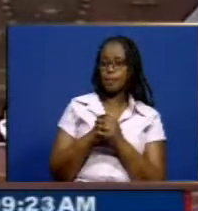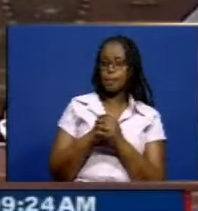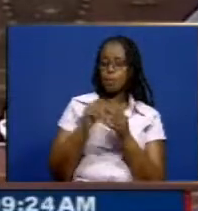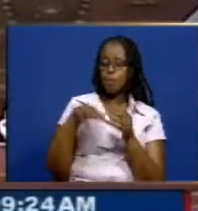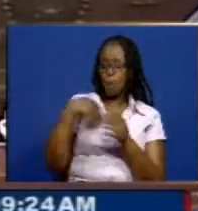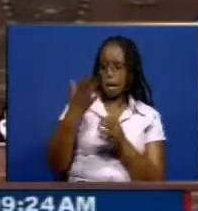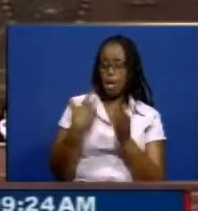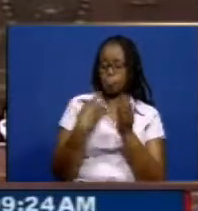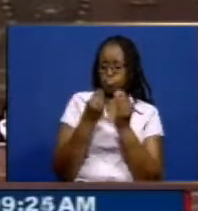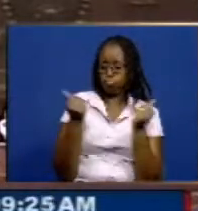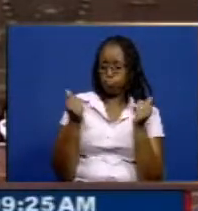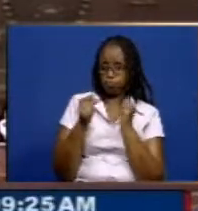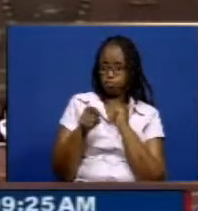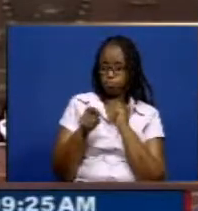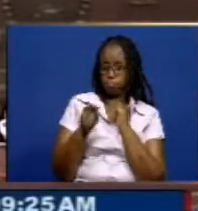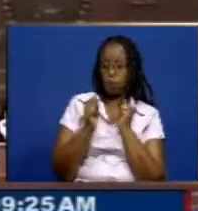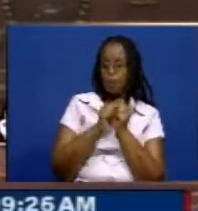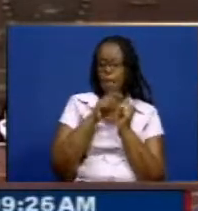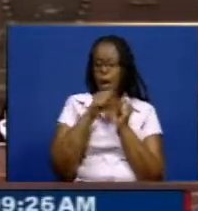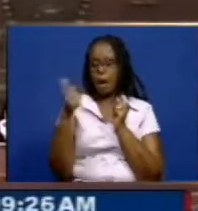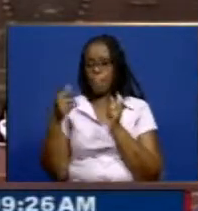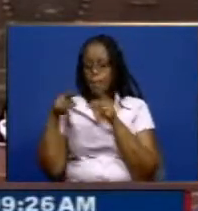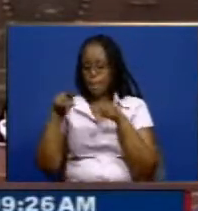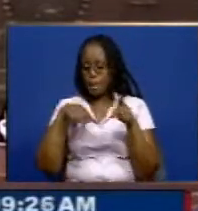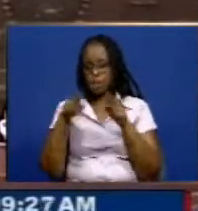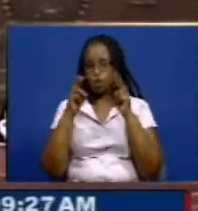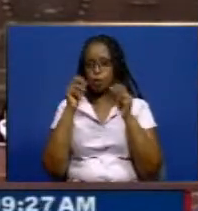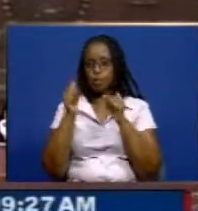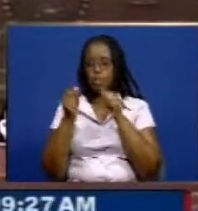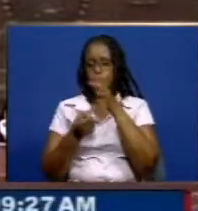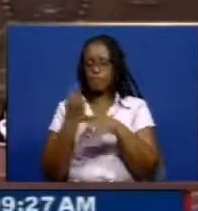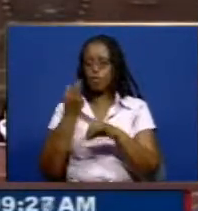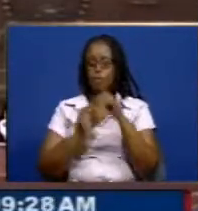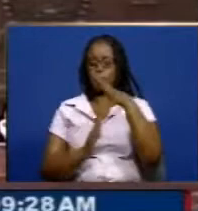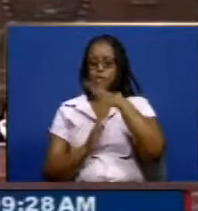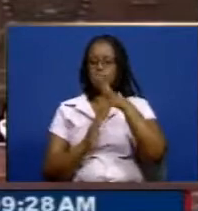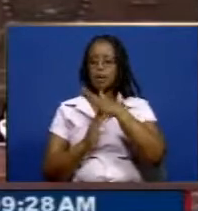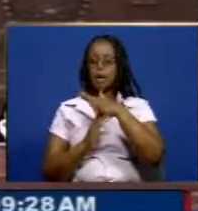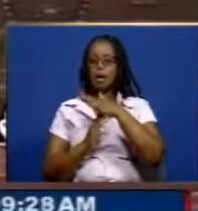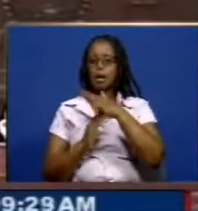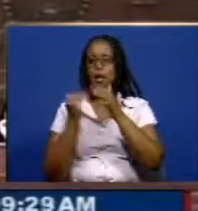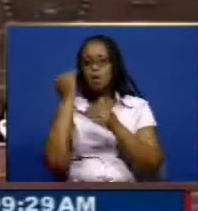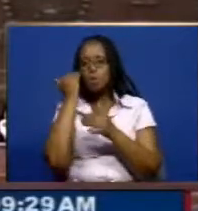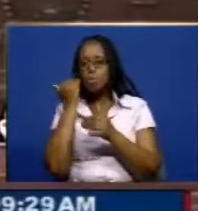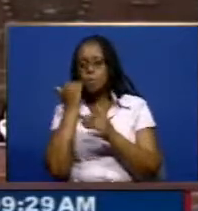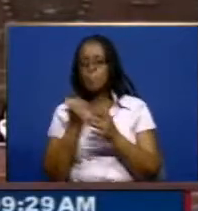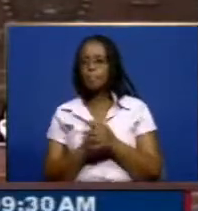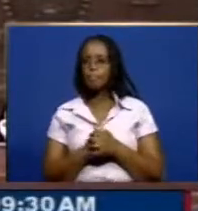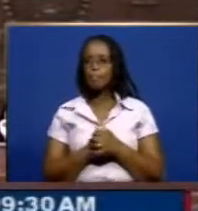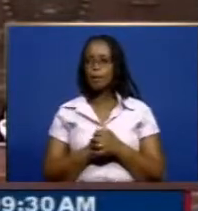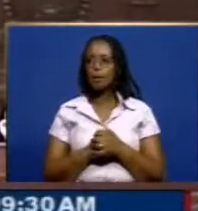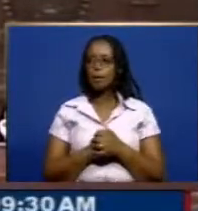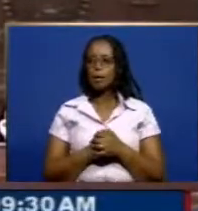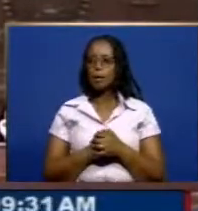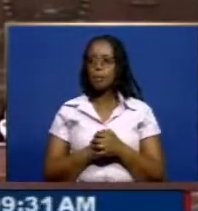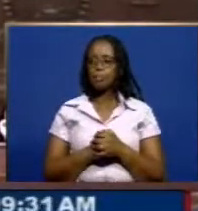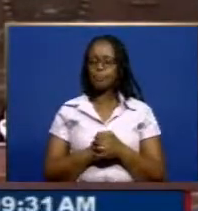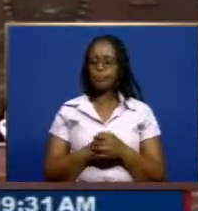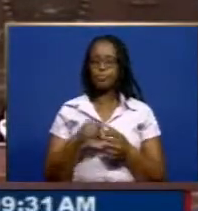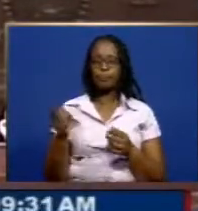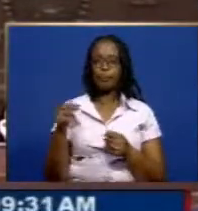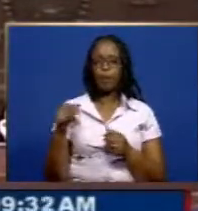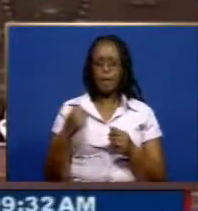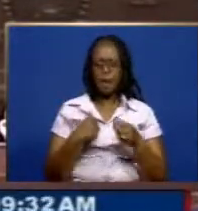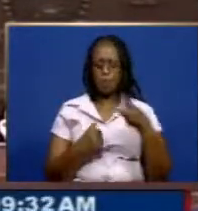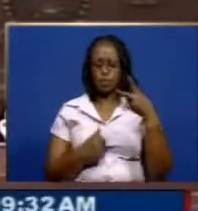with them with the other pending issue raised by Senior Counsel Ahmed Nasir. Chairman, we have a few preliminary issues, and again, thank you for the opportunity